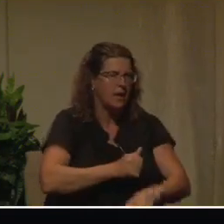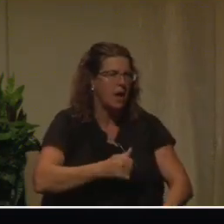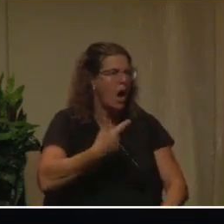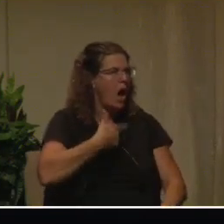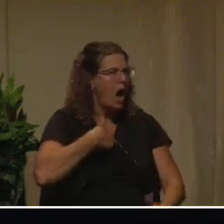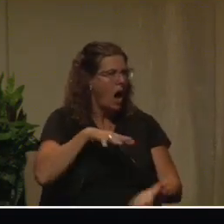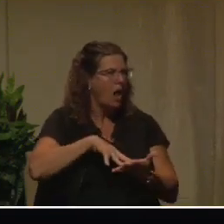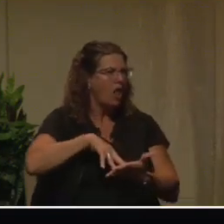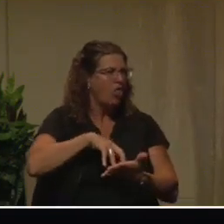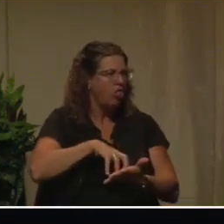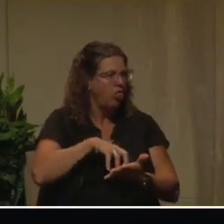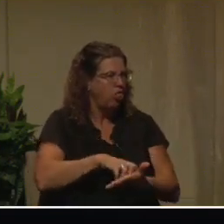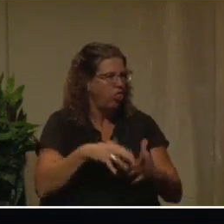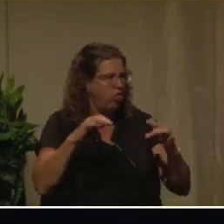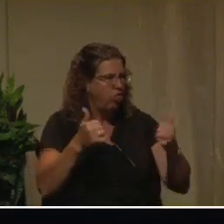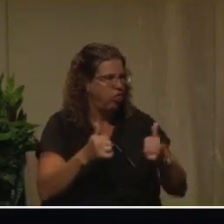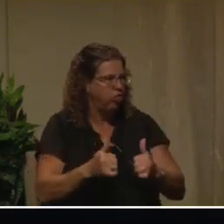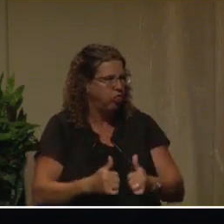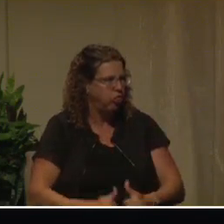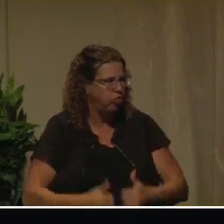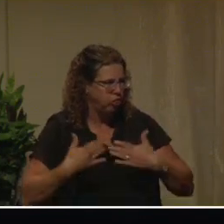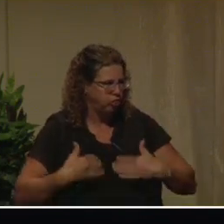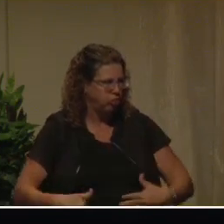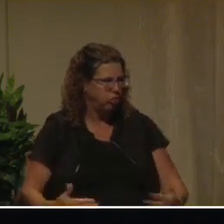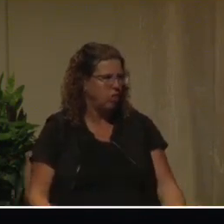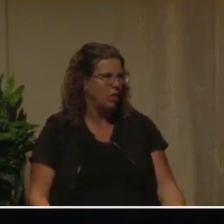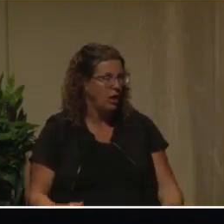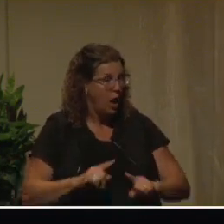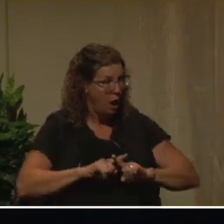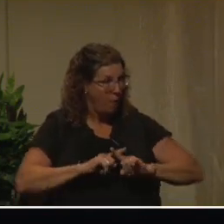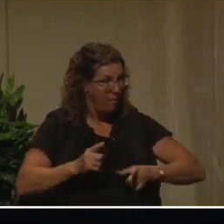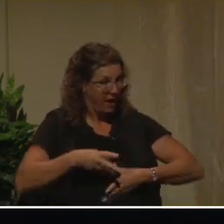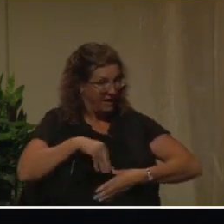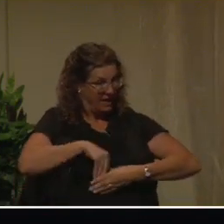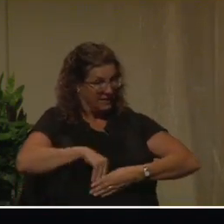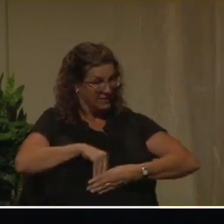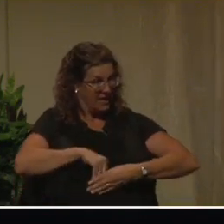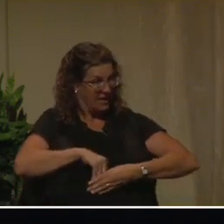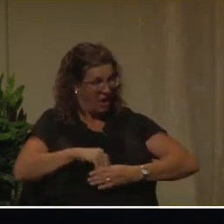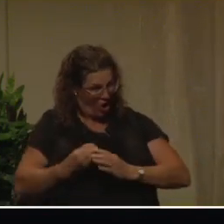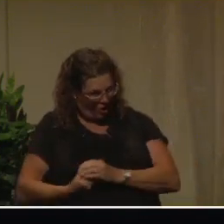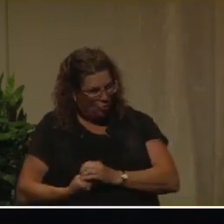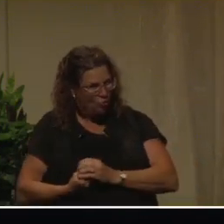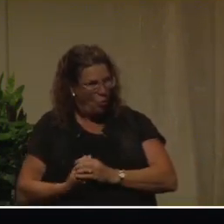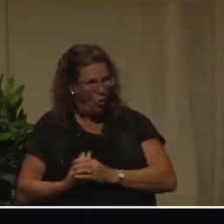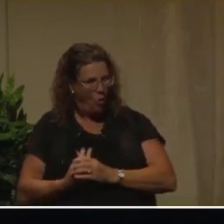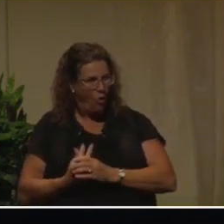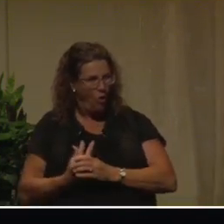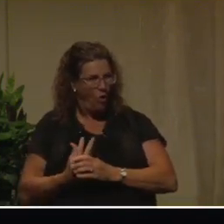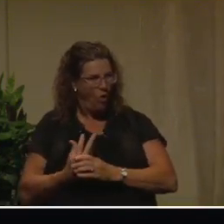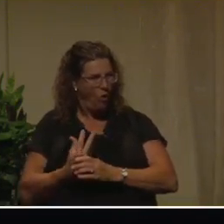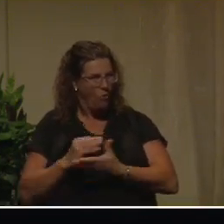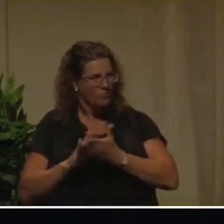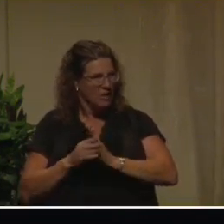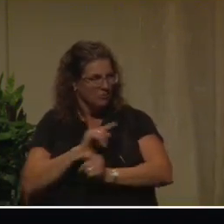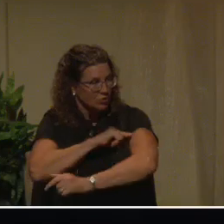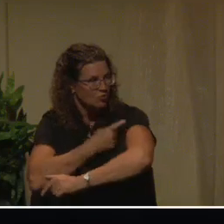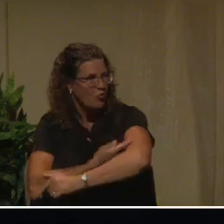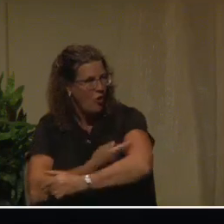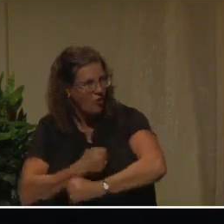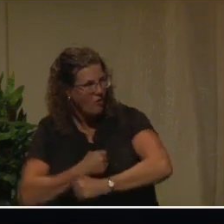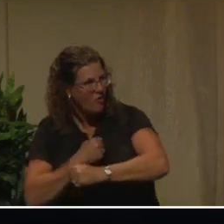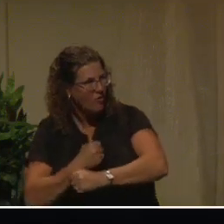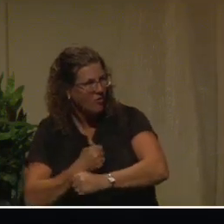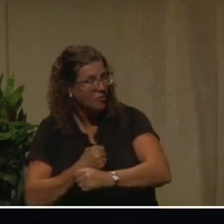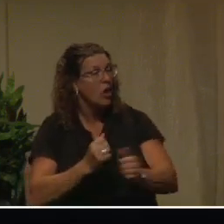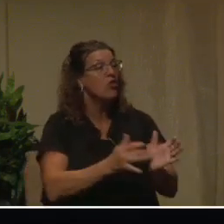away. But I am still on the growing side, the strong side, because like the Bible says,